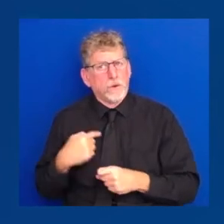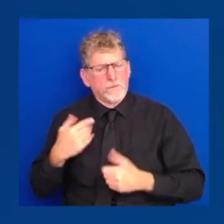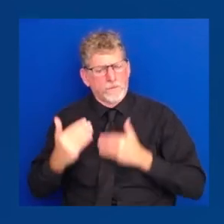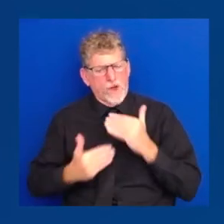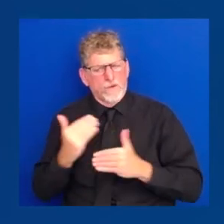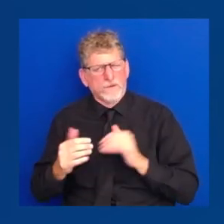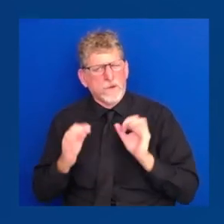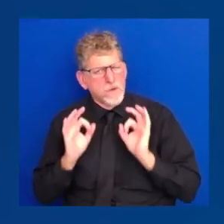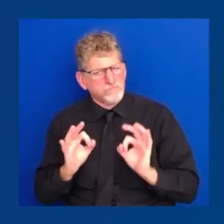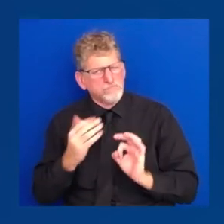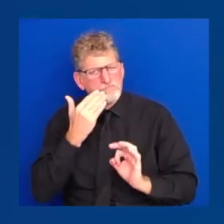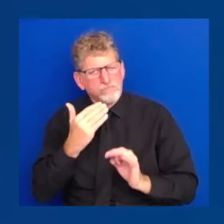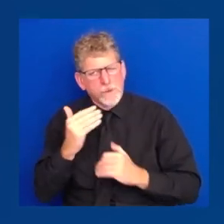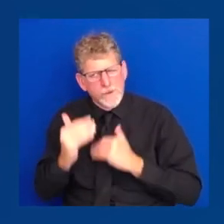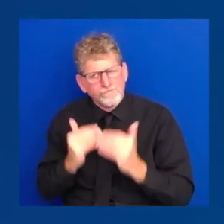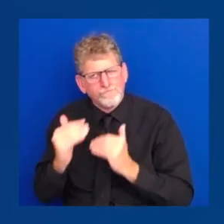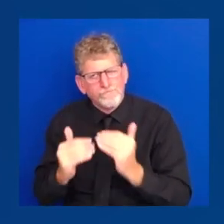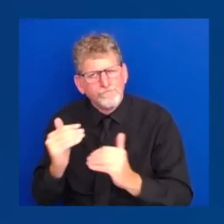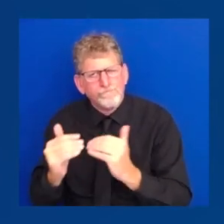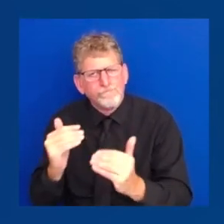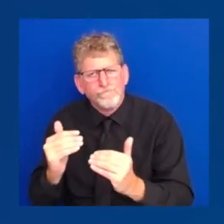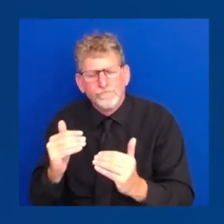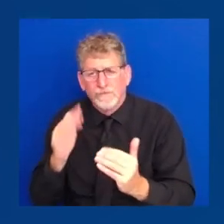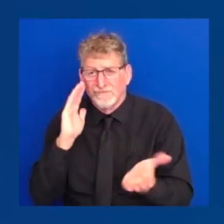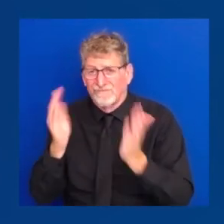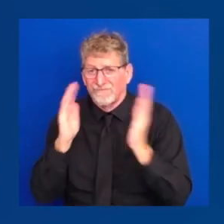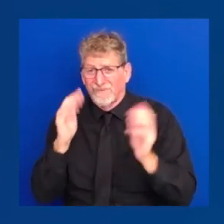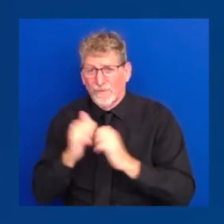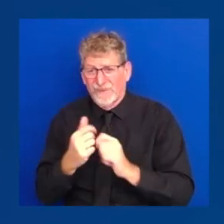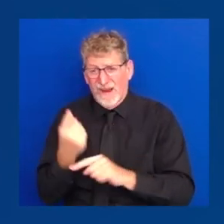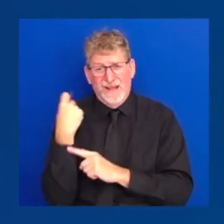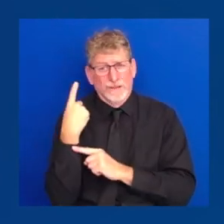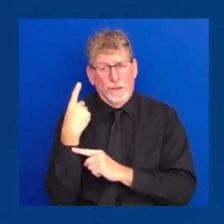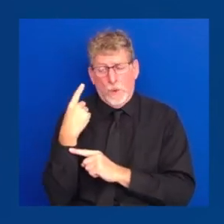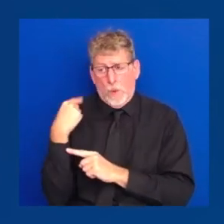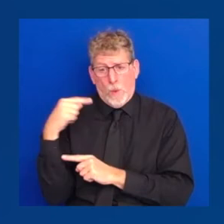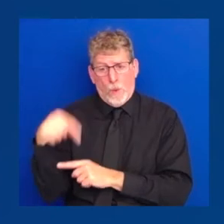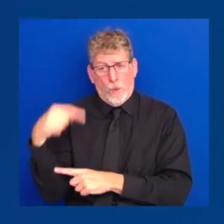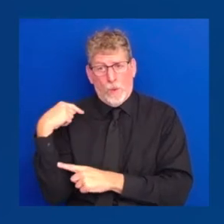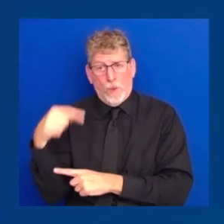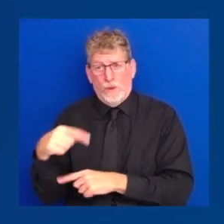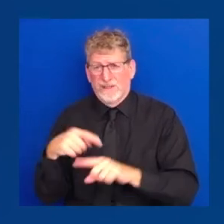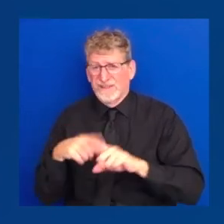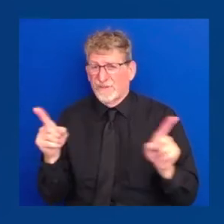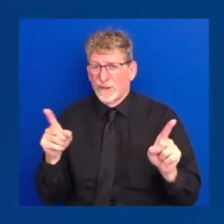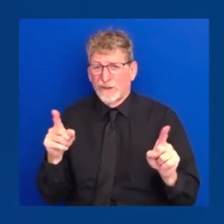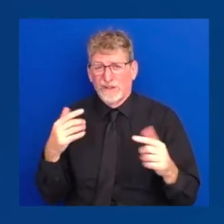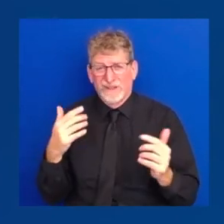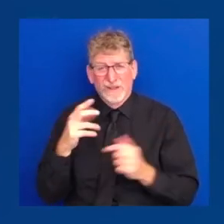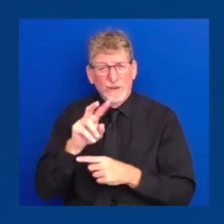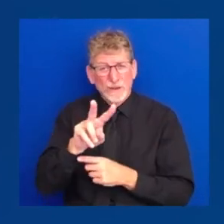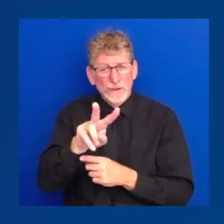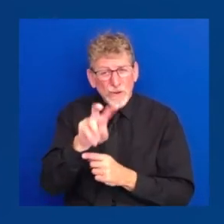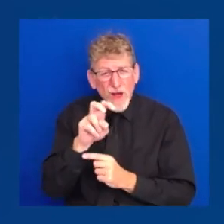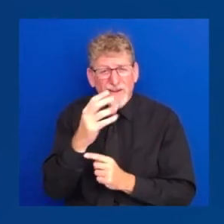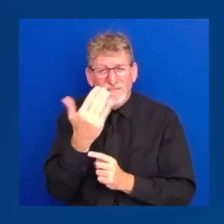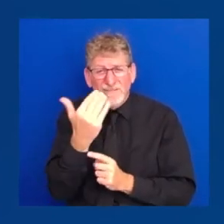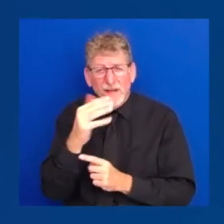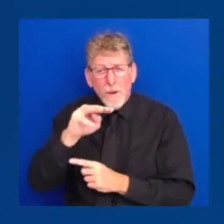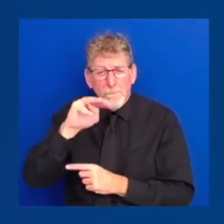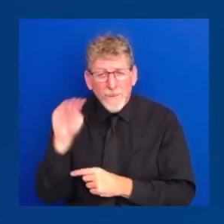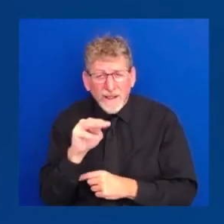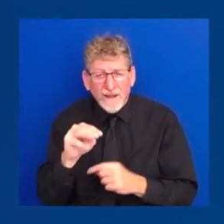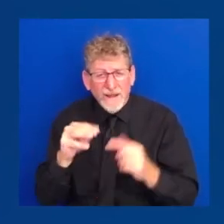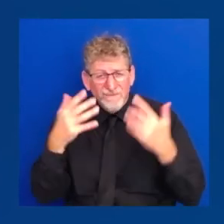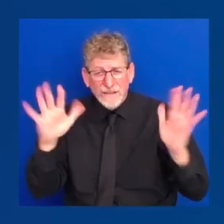we were when President Biden took office. 215 million people fully vaccinated, 2 out of 3 eligible